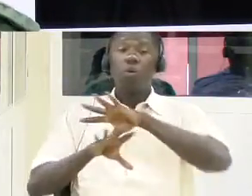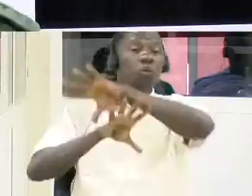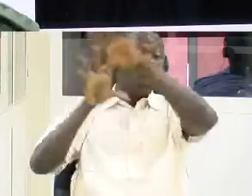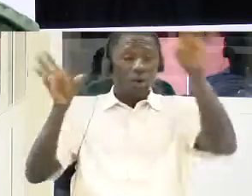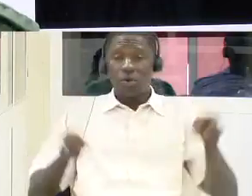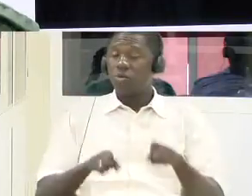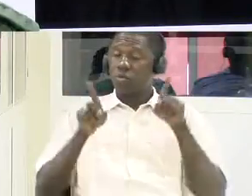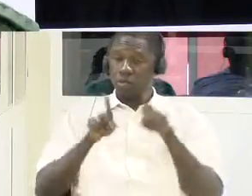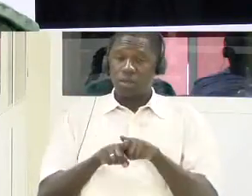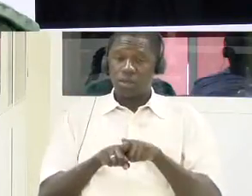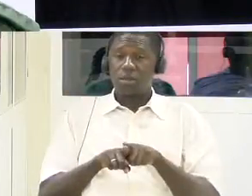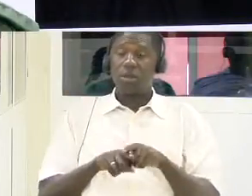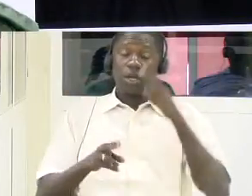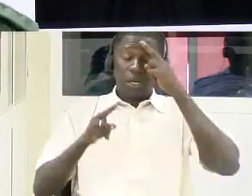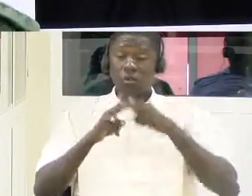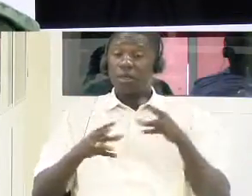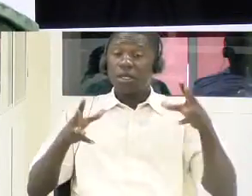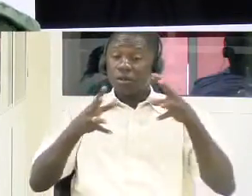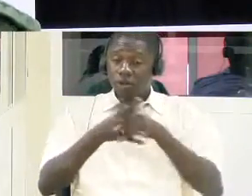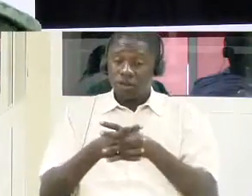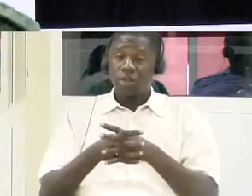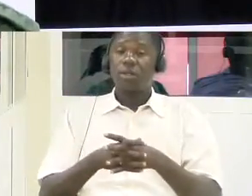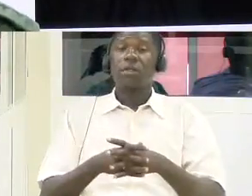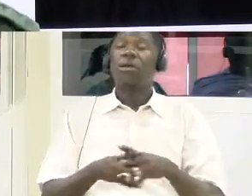together. So I addressed them nicely.